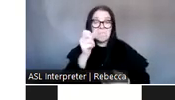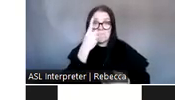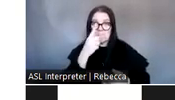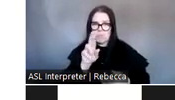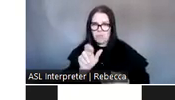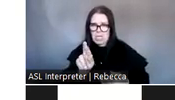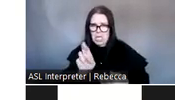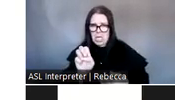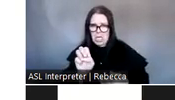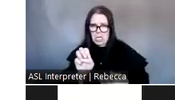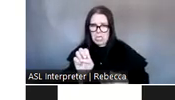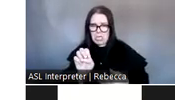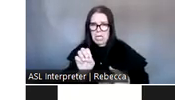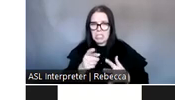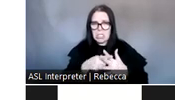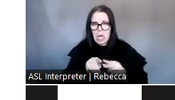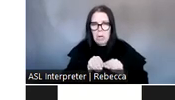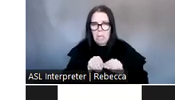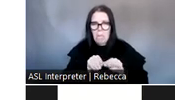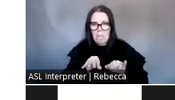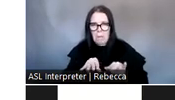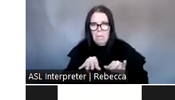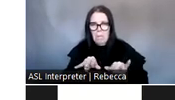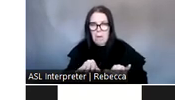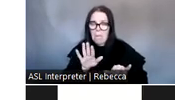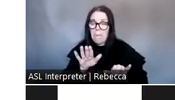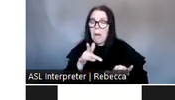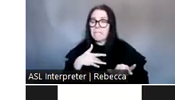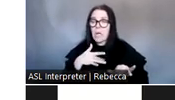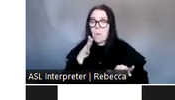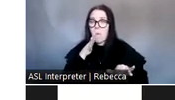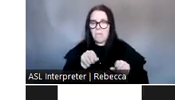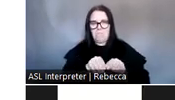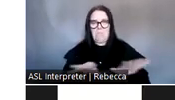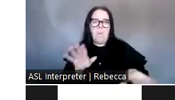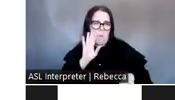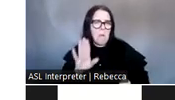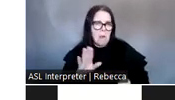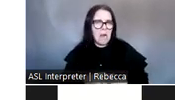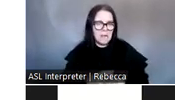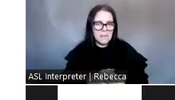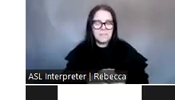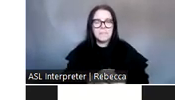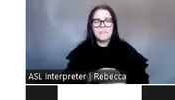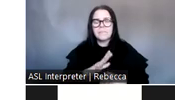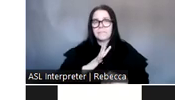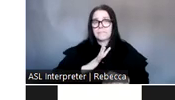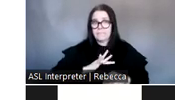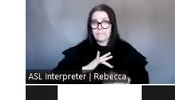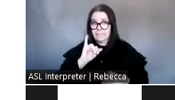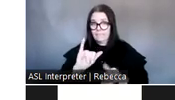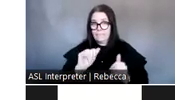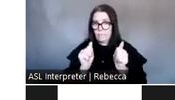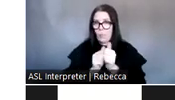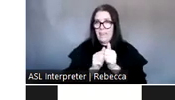yet, but I think we'll see more of that. a nice, interesting feature about the digital